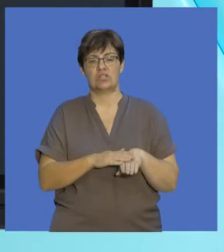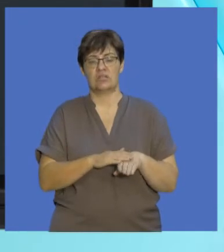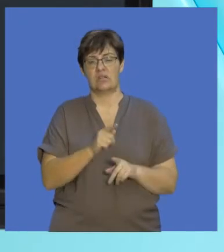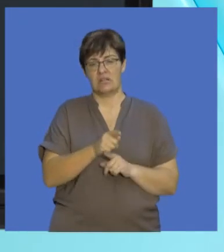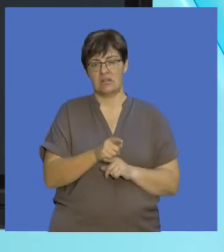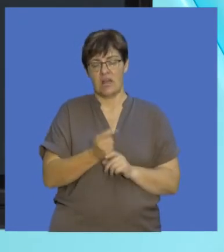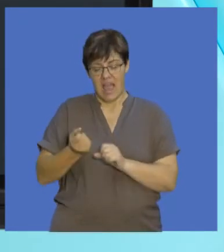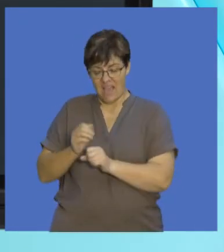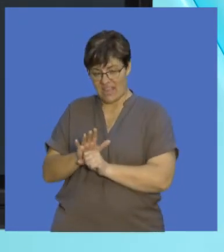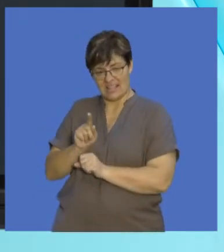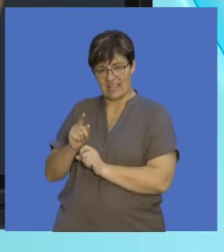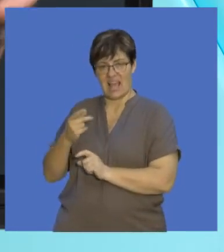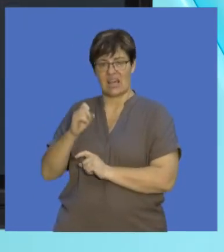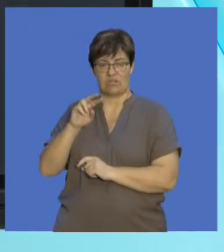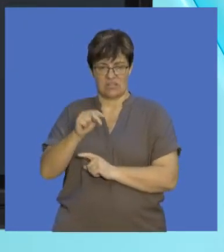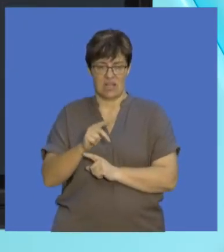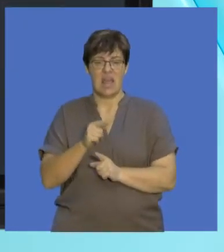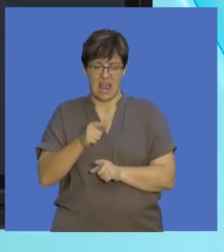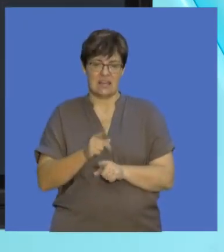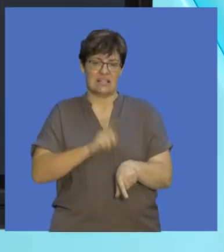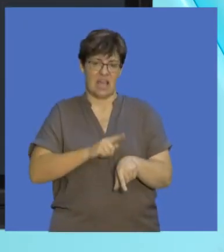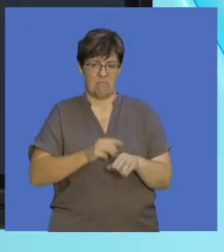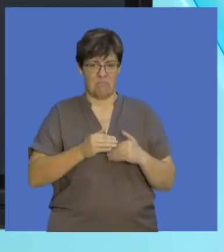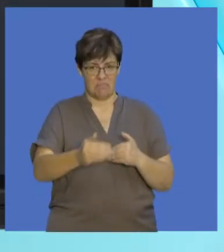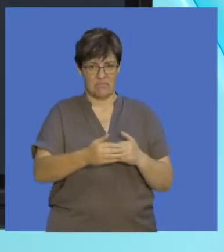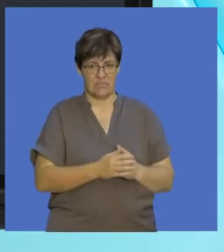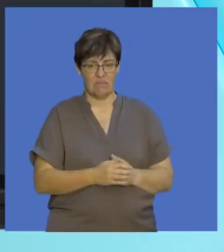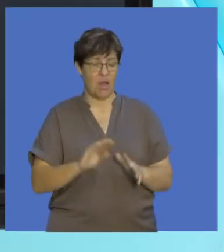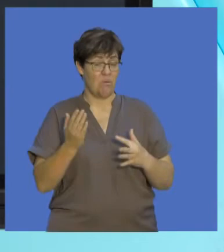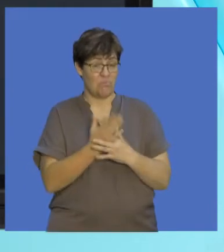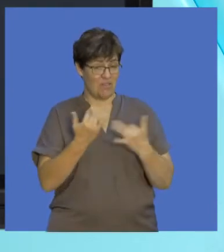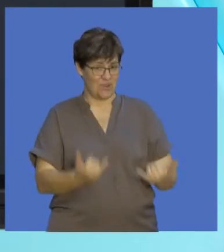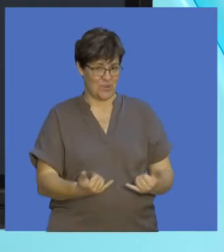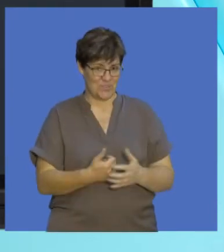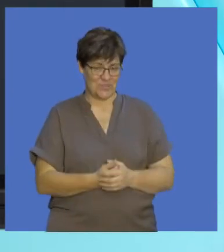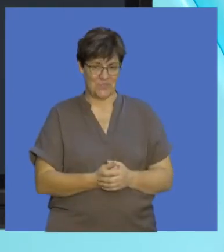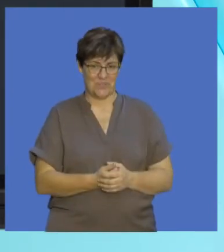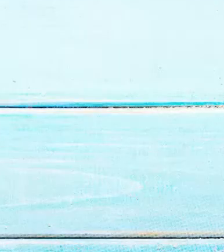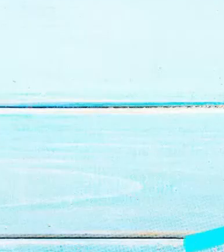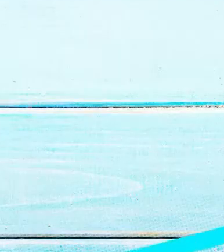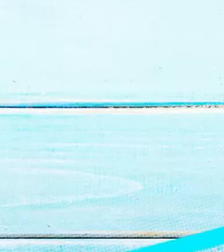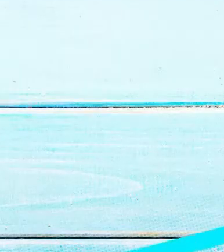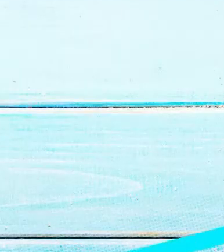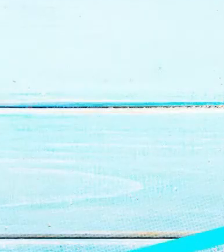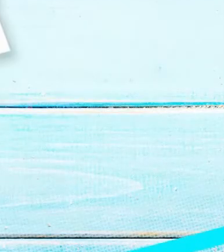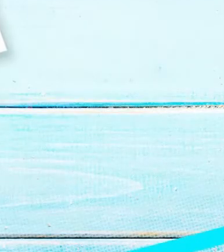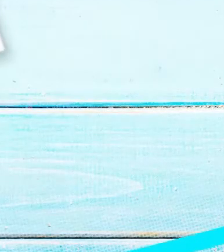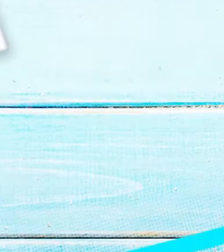of charge affect the current in a given amount of time? Okay, we'll take a short break for now.